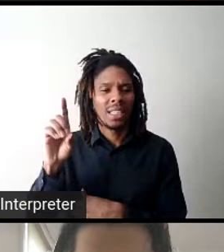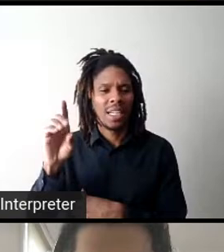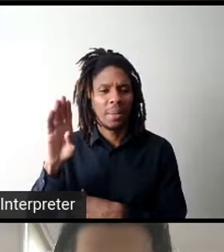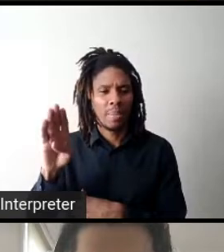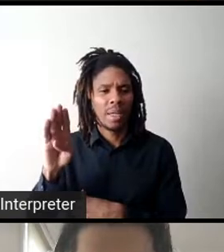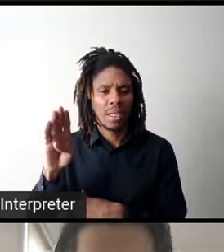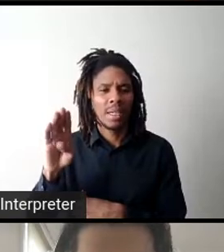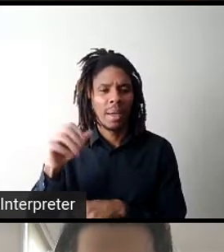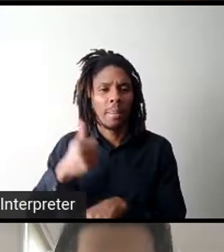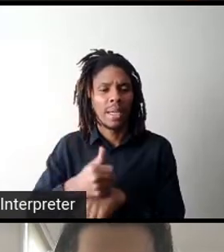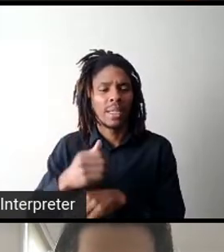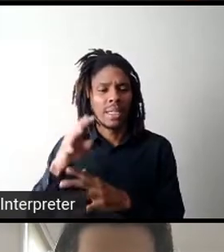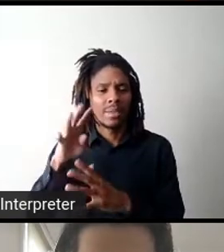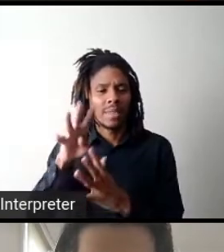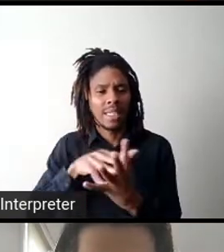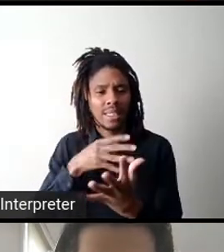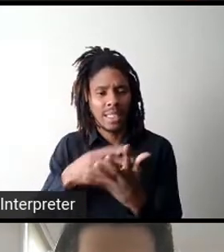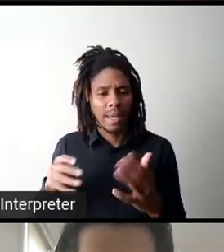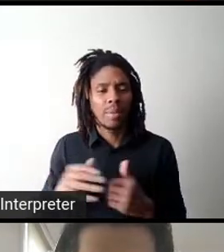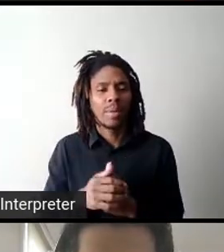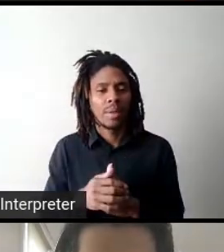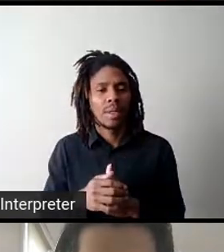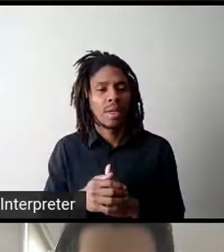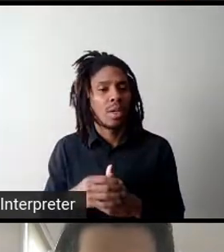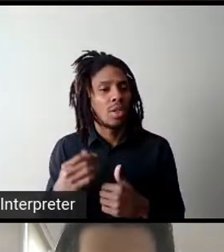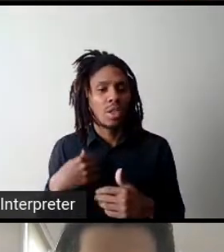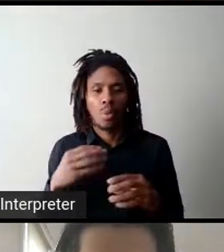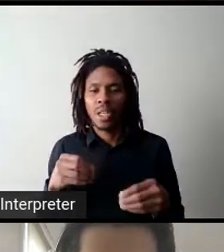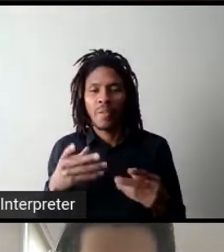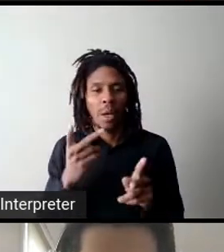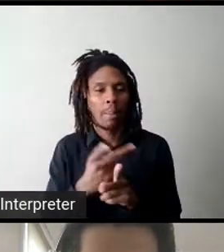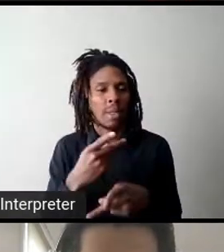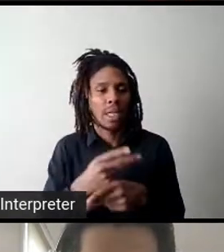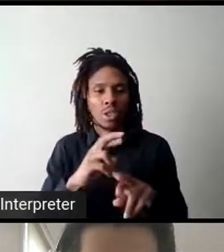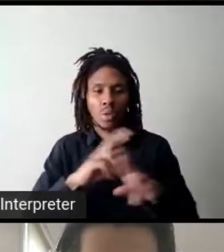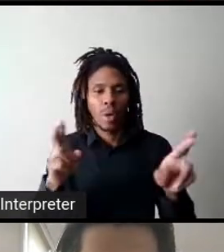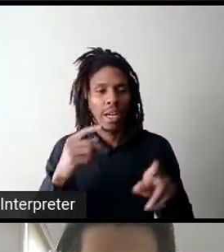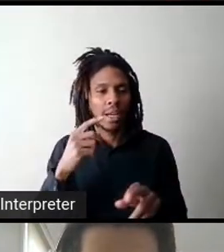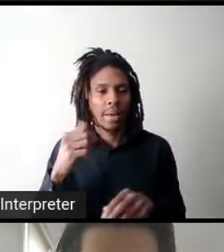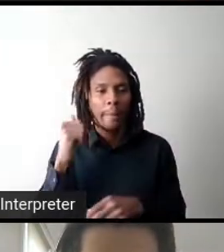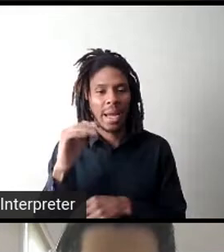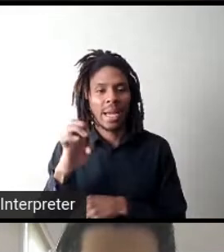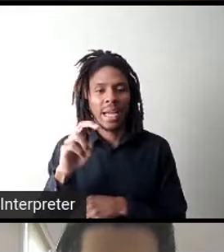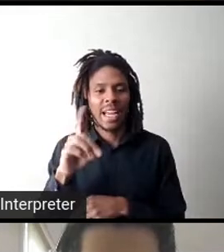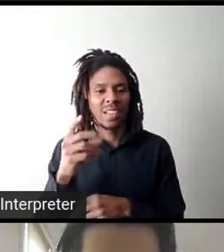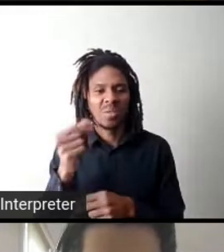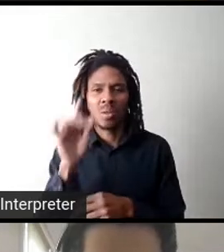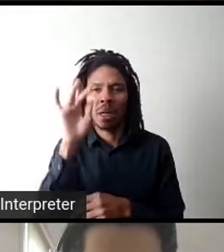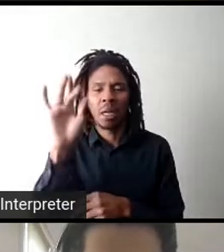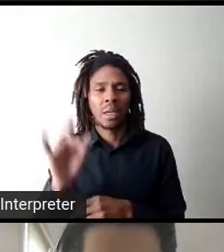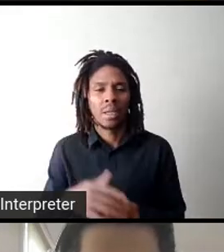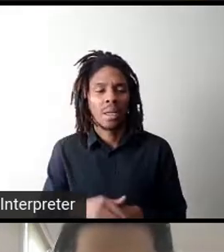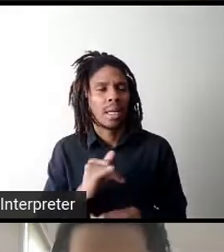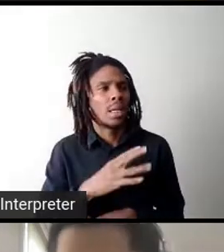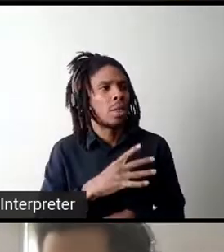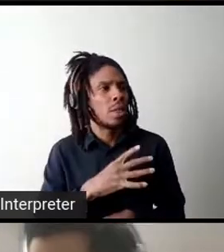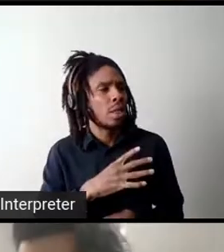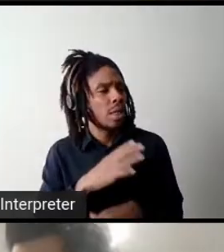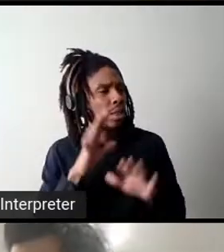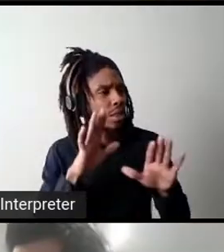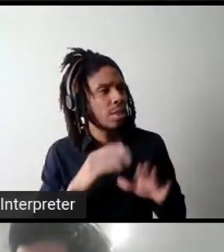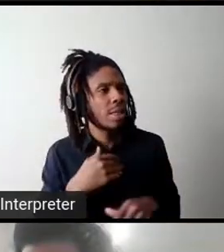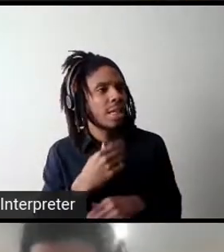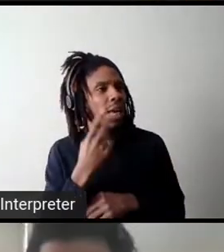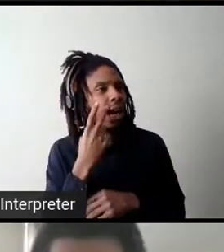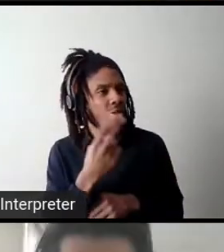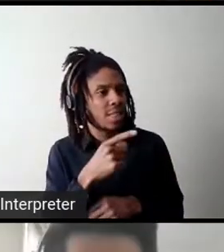off the gate this highly scalable, production-ready backend with just a few clicks. That's awesome because I know that, I've seen